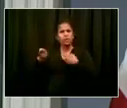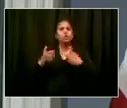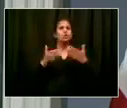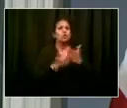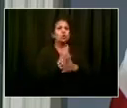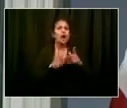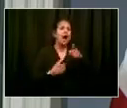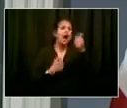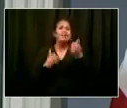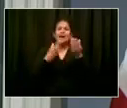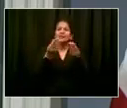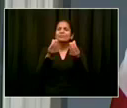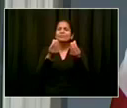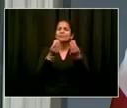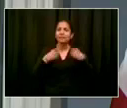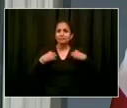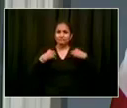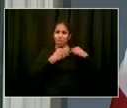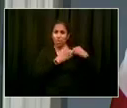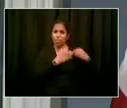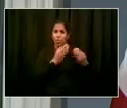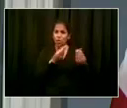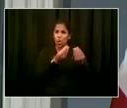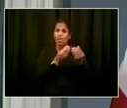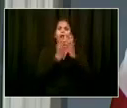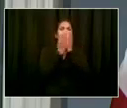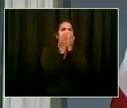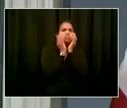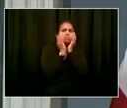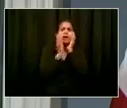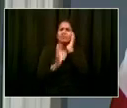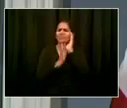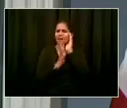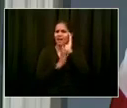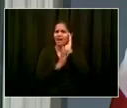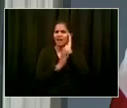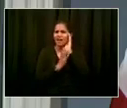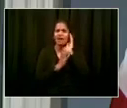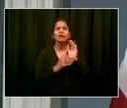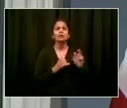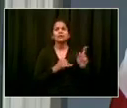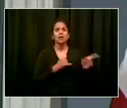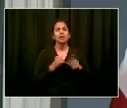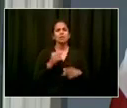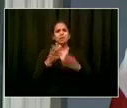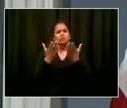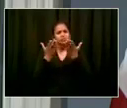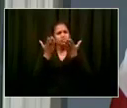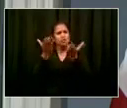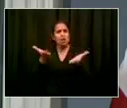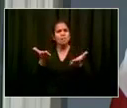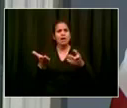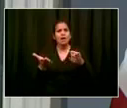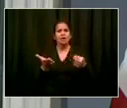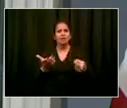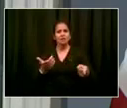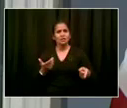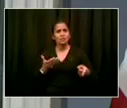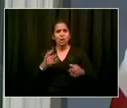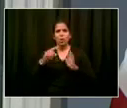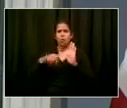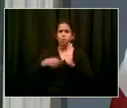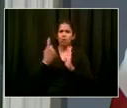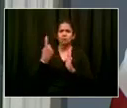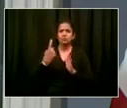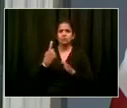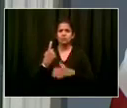I have some simple recommendations. Use it for a day, hand wash it with soap and water, make sure you